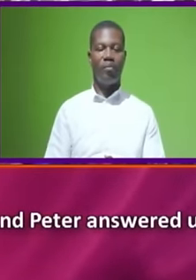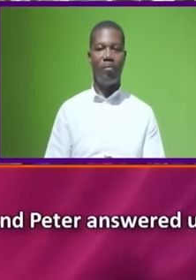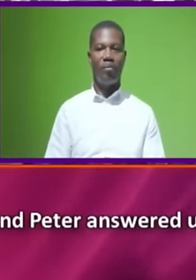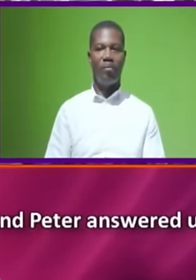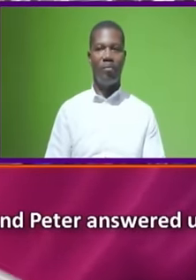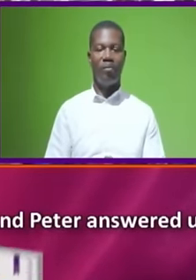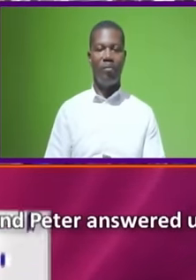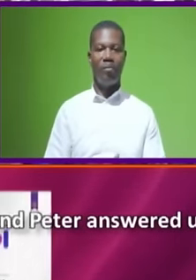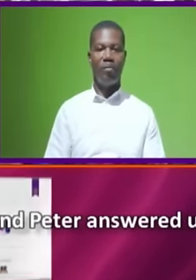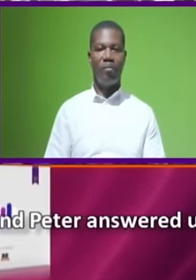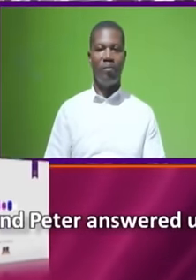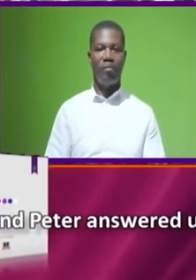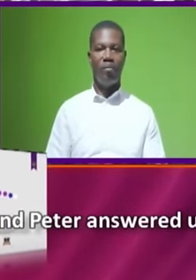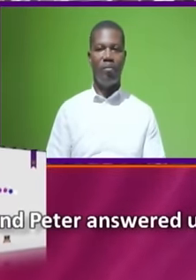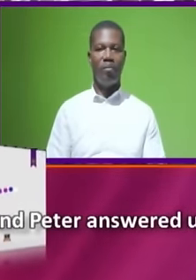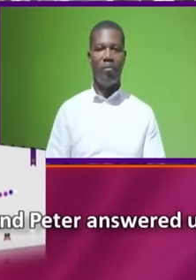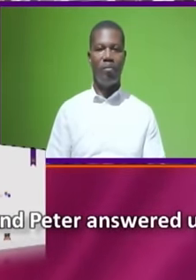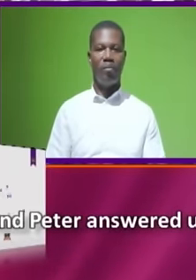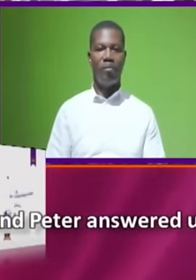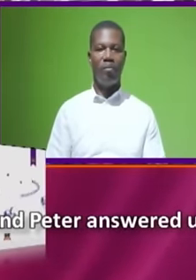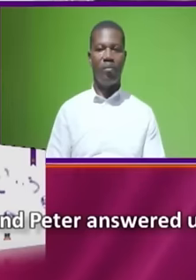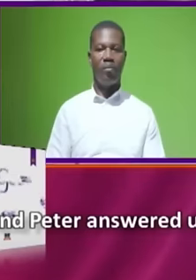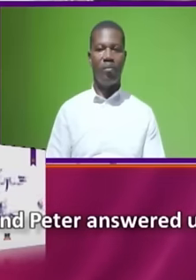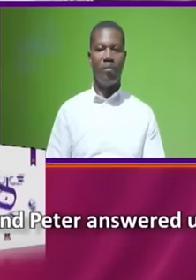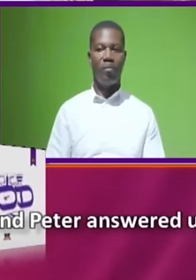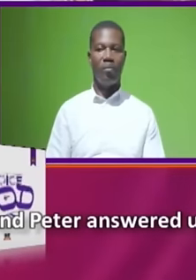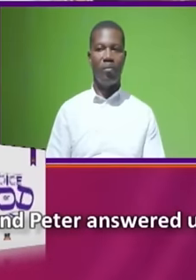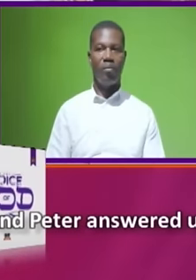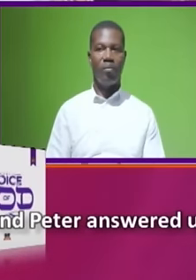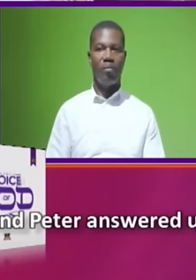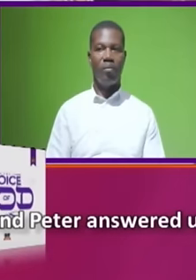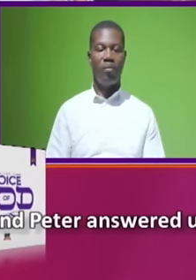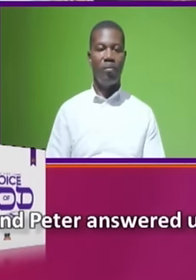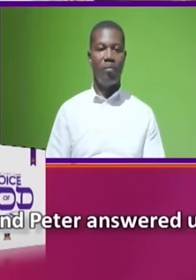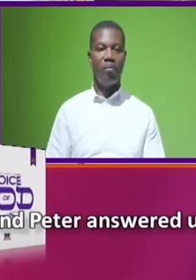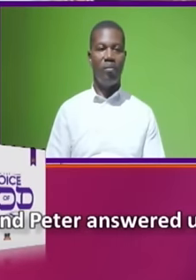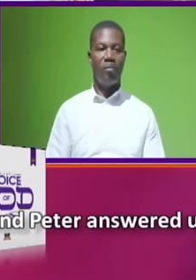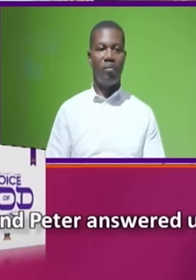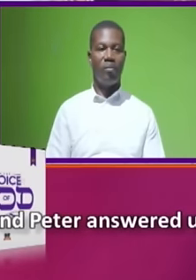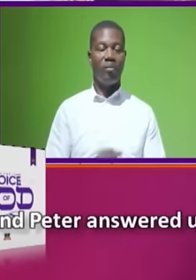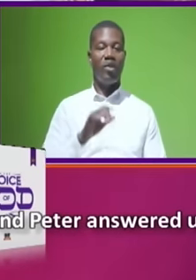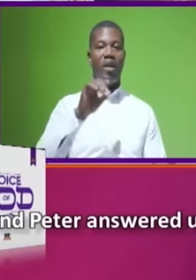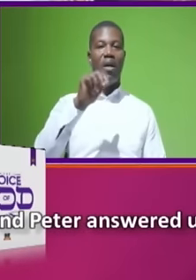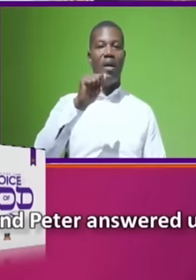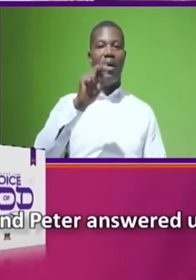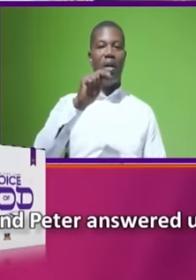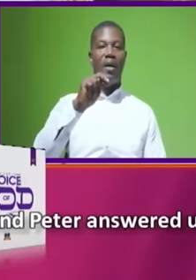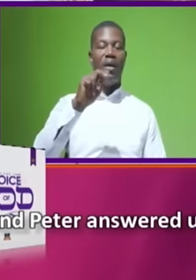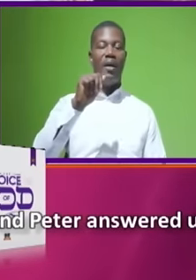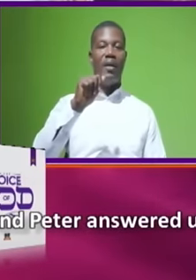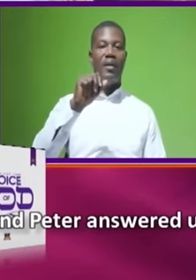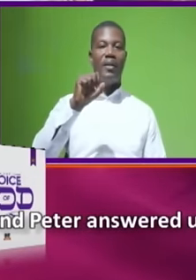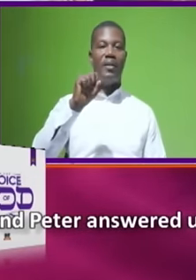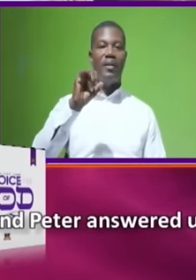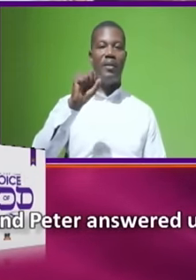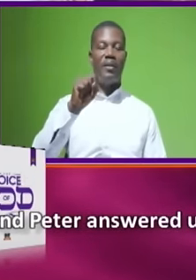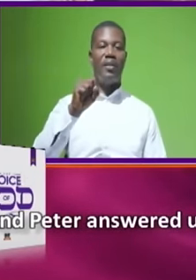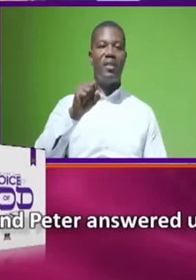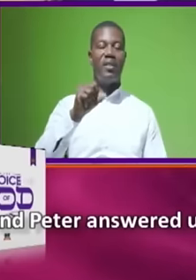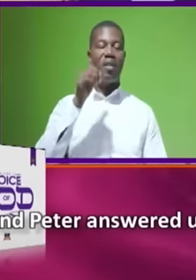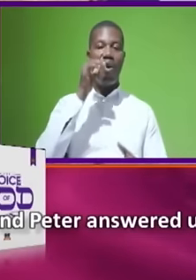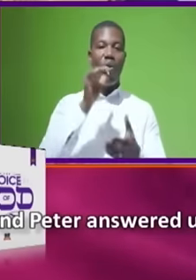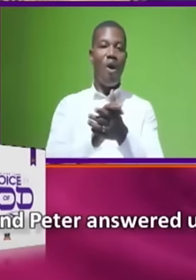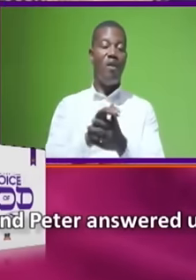for a form and you've also gone for the same form. Anania ni Safira Sara. This is just like Ananias and